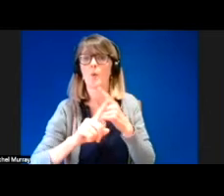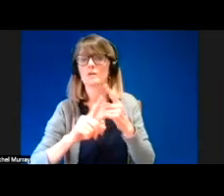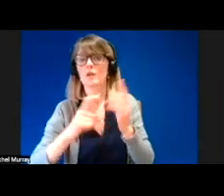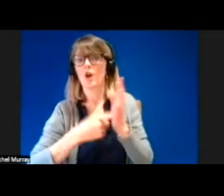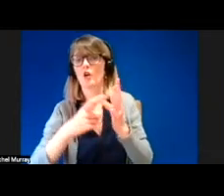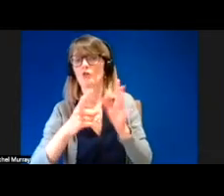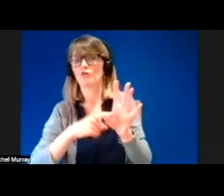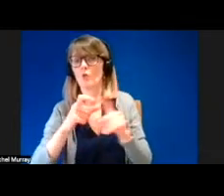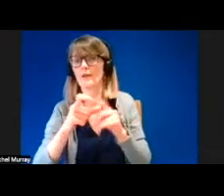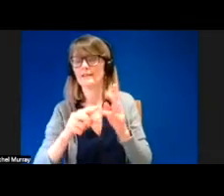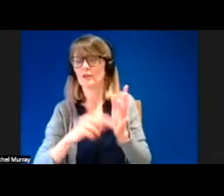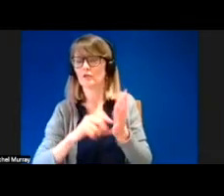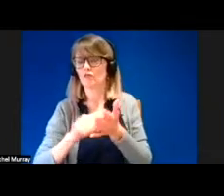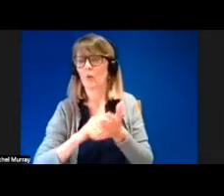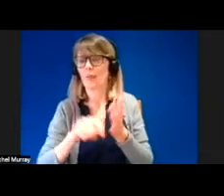of England: